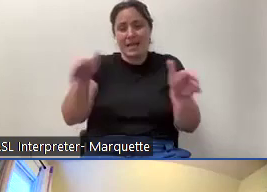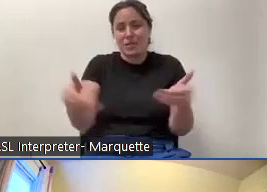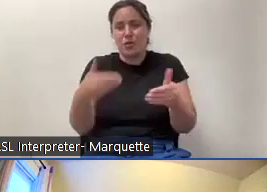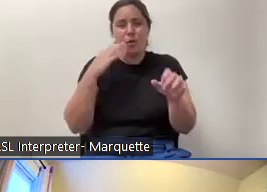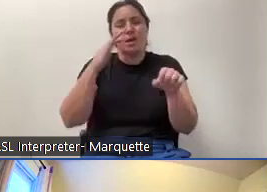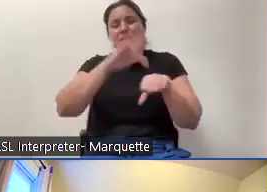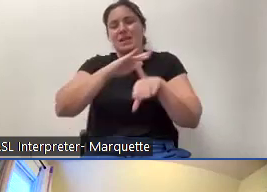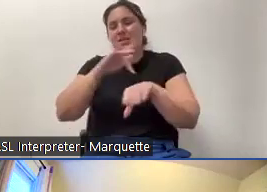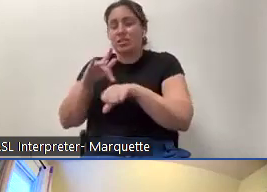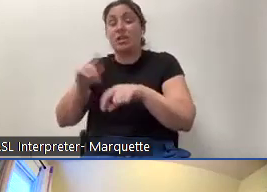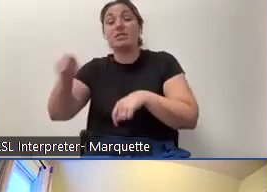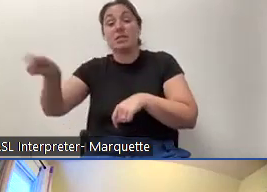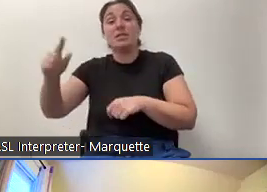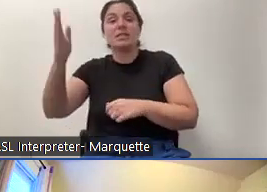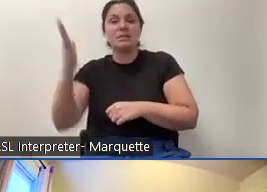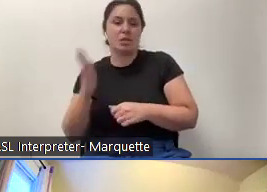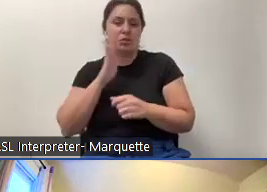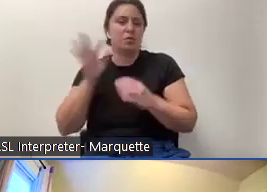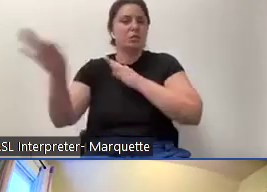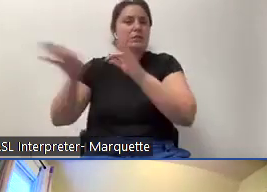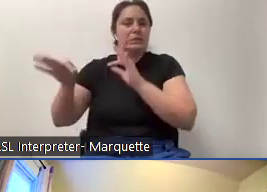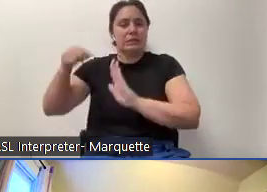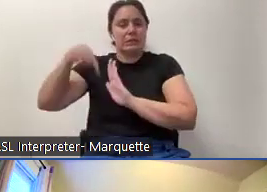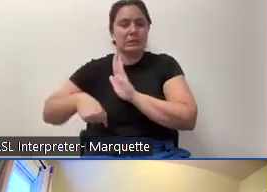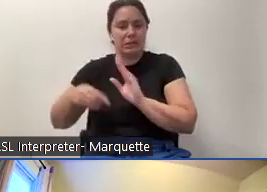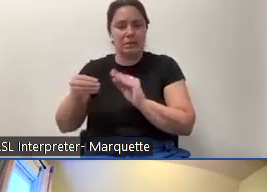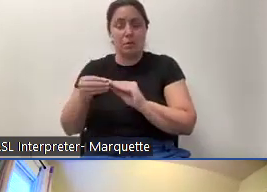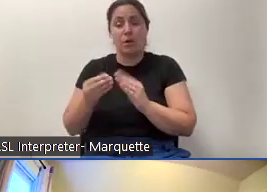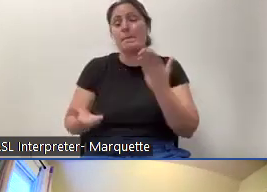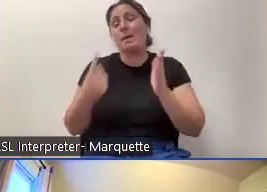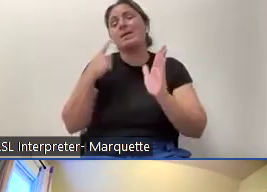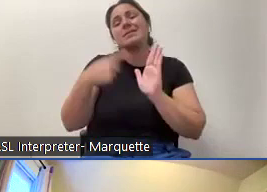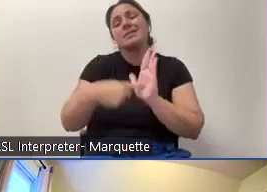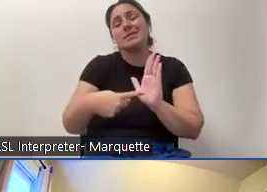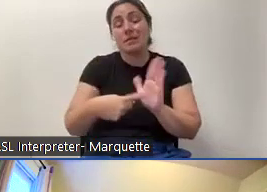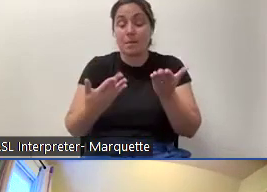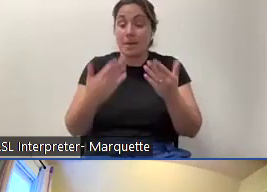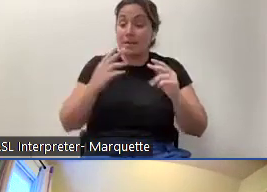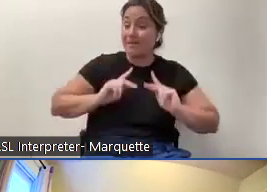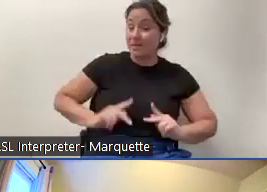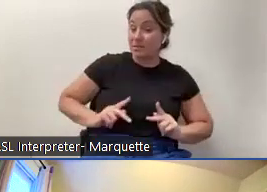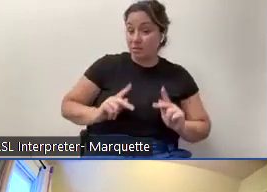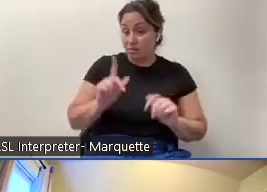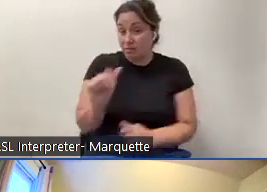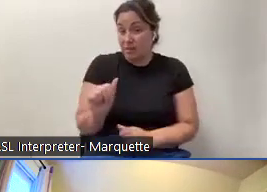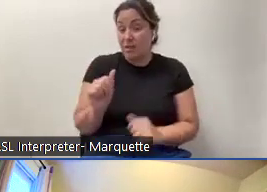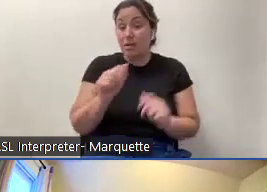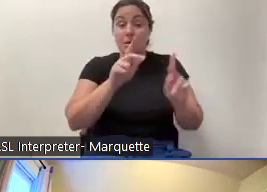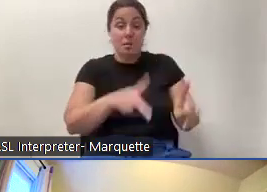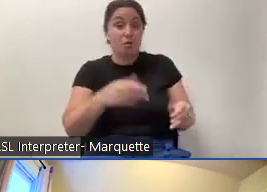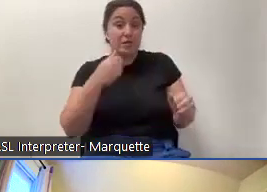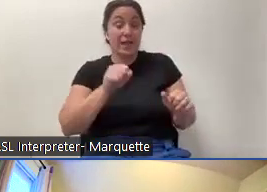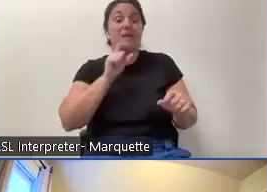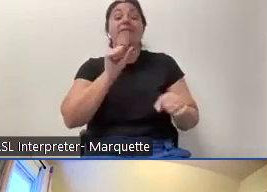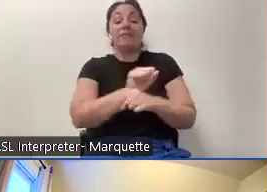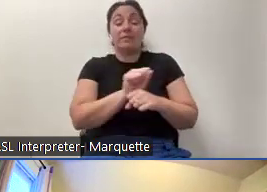speakers today. But it could be physical accessibility, making sure that a person with a disability is able to